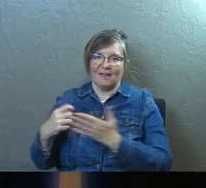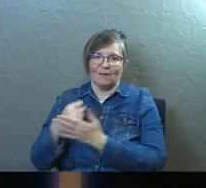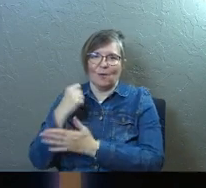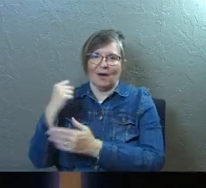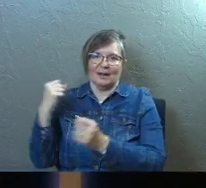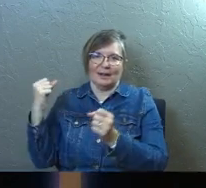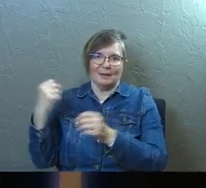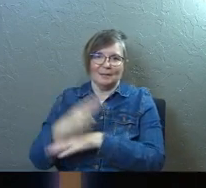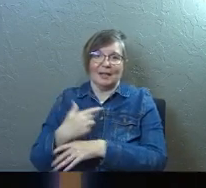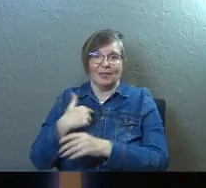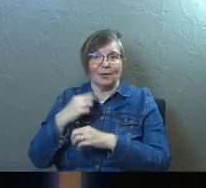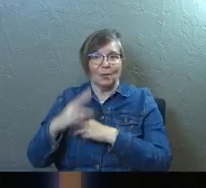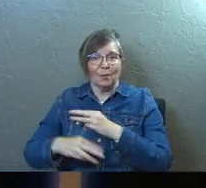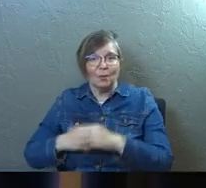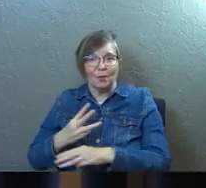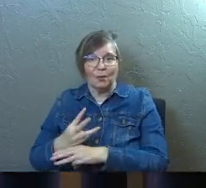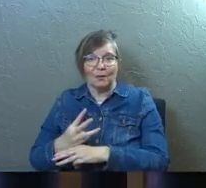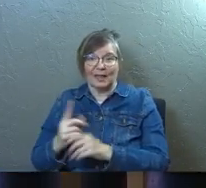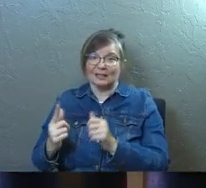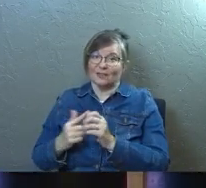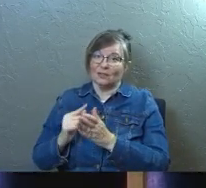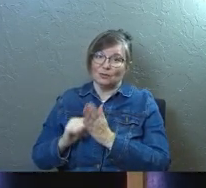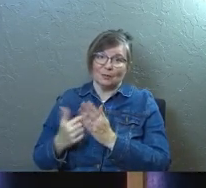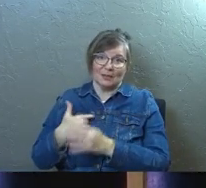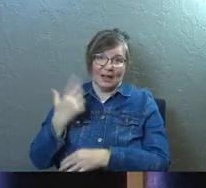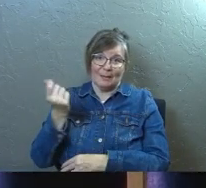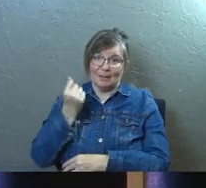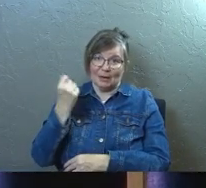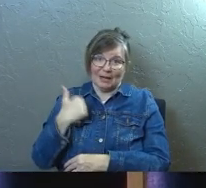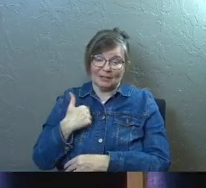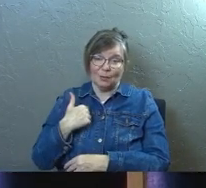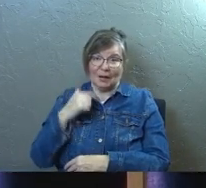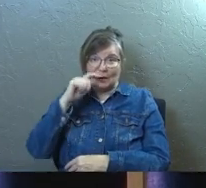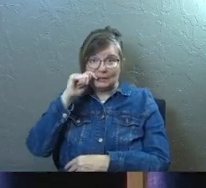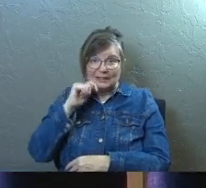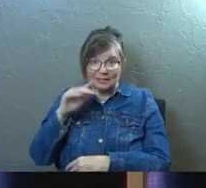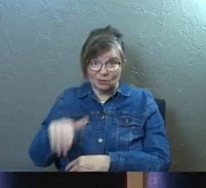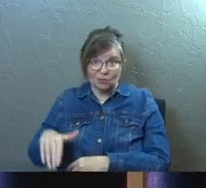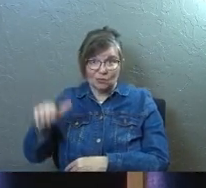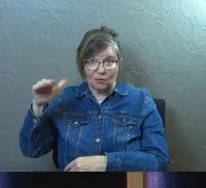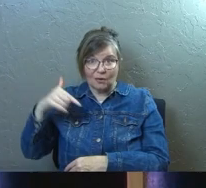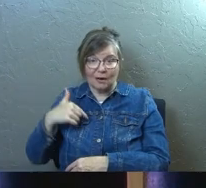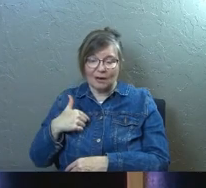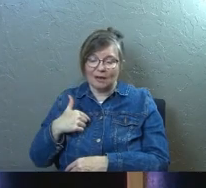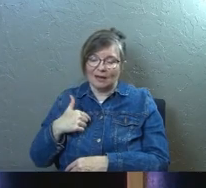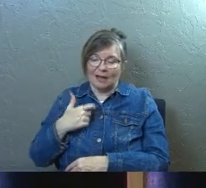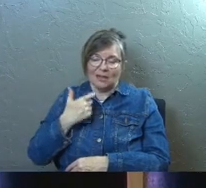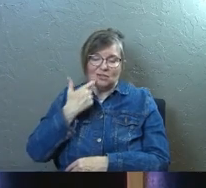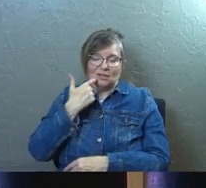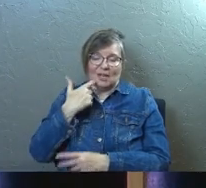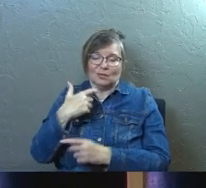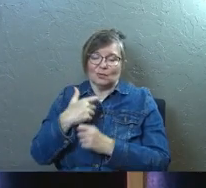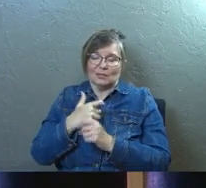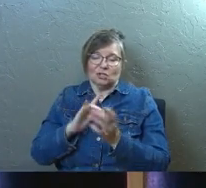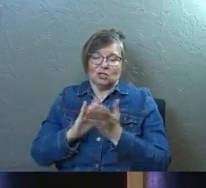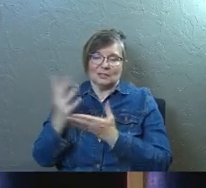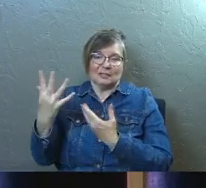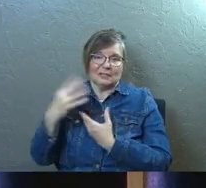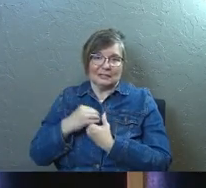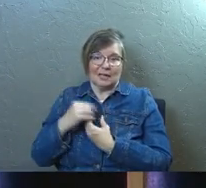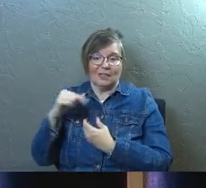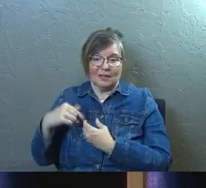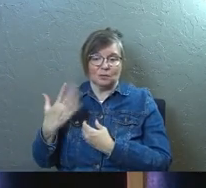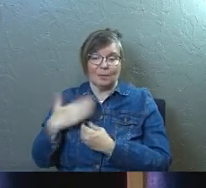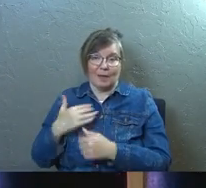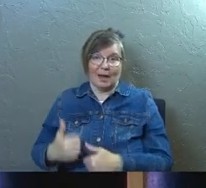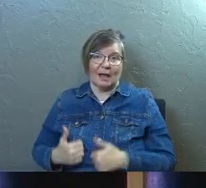That verse was the first verse in scripture I ever memorized. When I was a teenager, I just received Jesus.